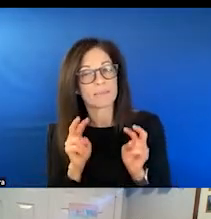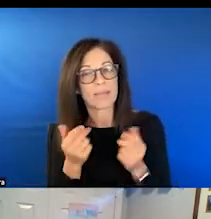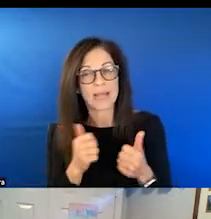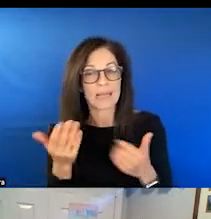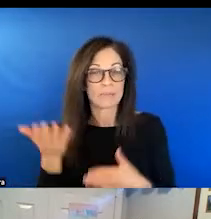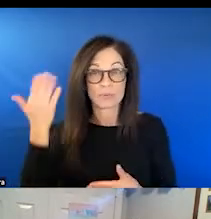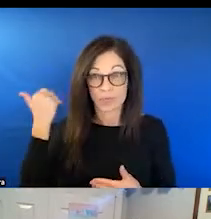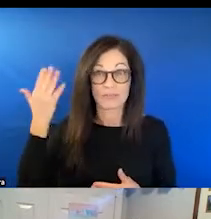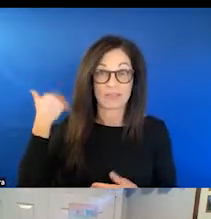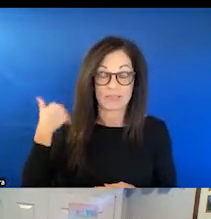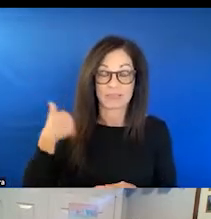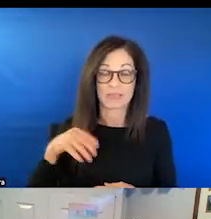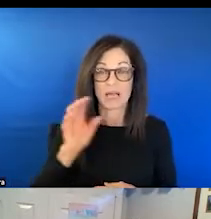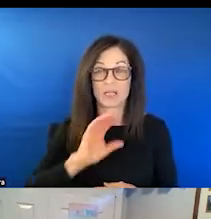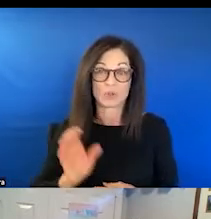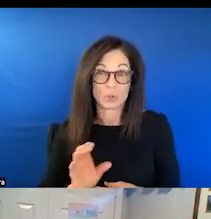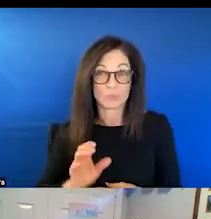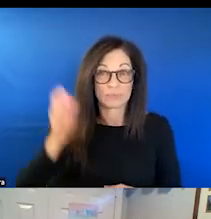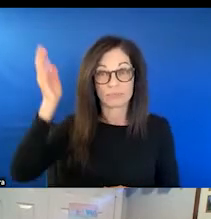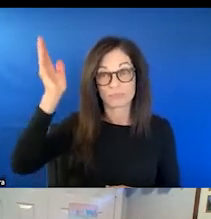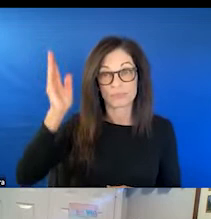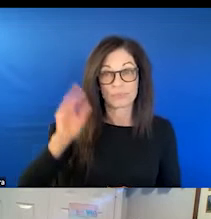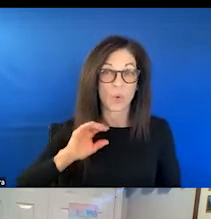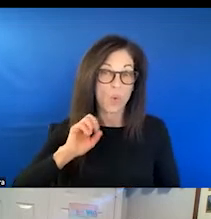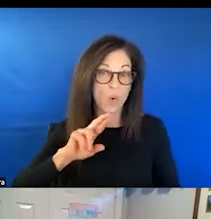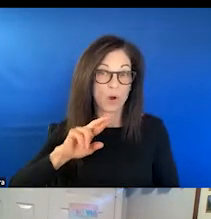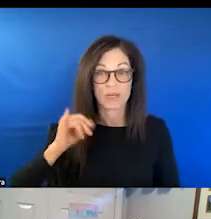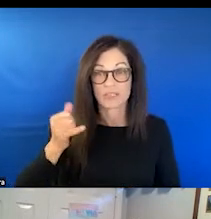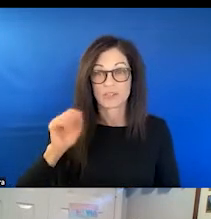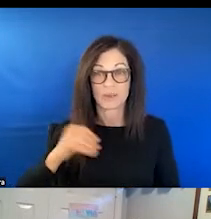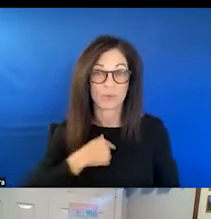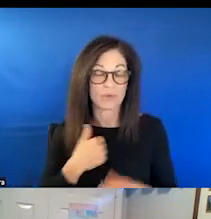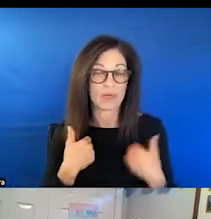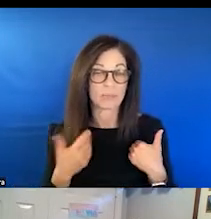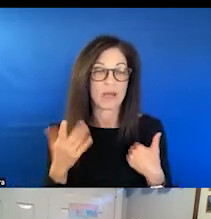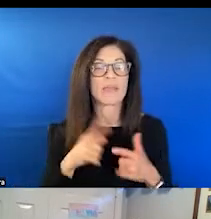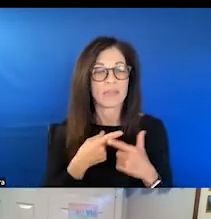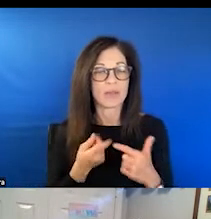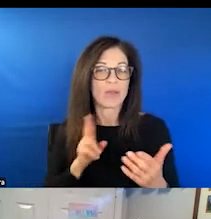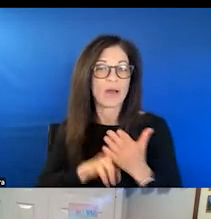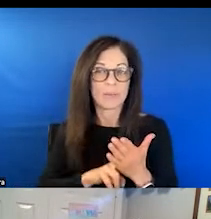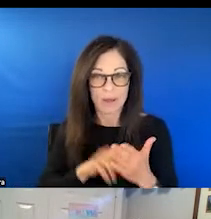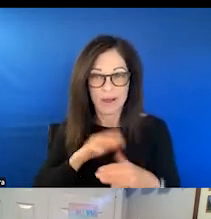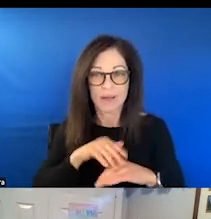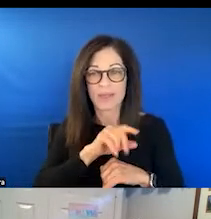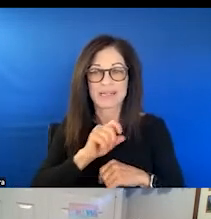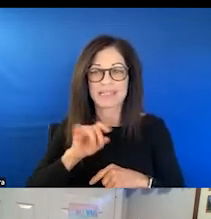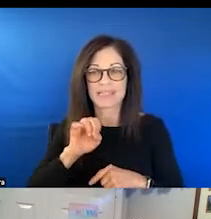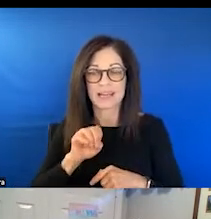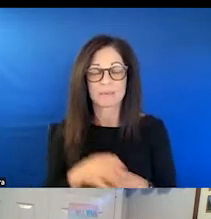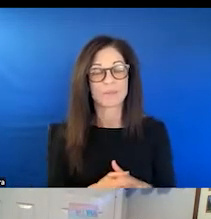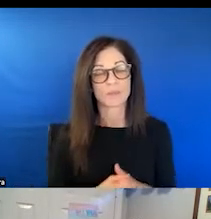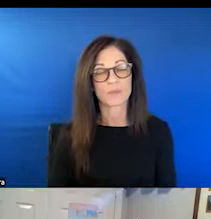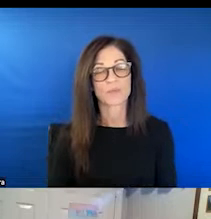previous Zoom presentations of JAM that we've had in the past. So you can then get on the site there. We also, on